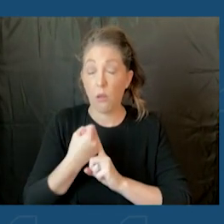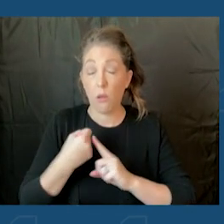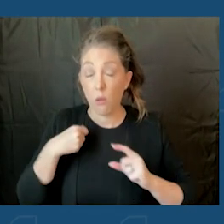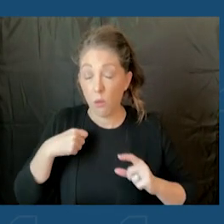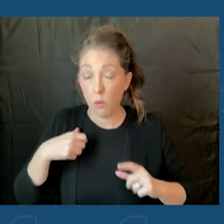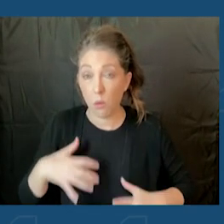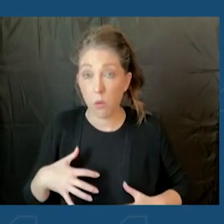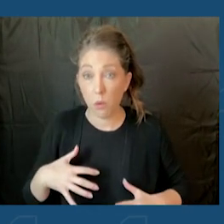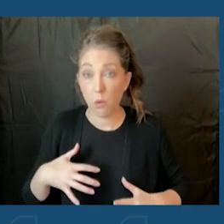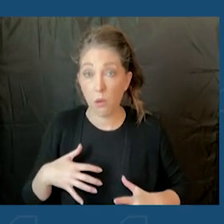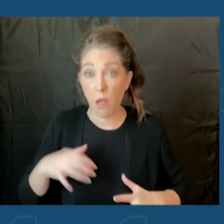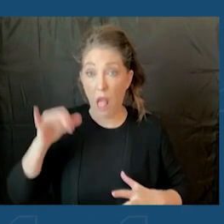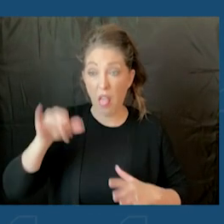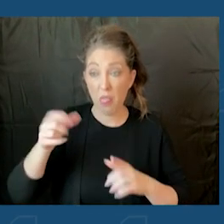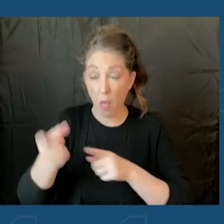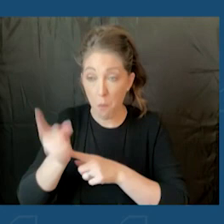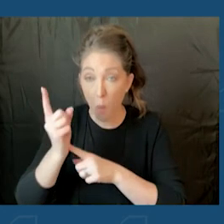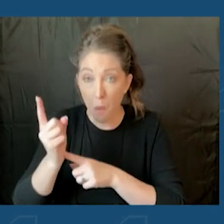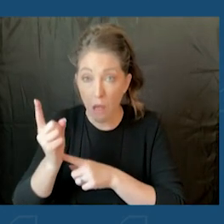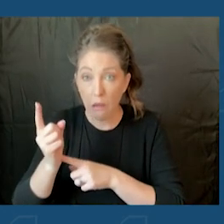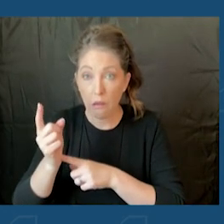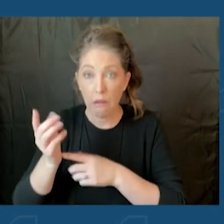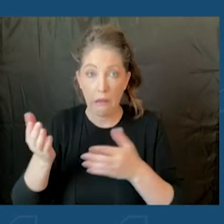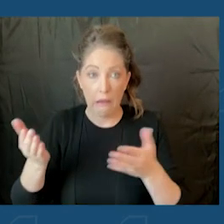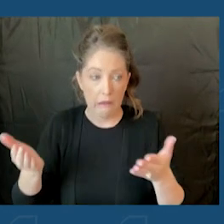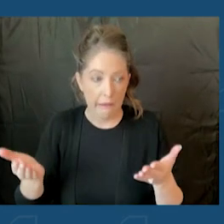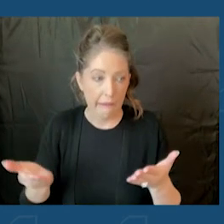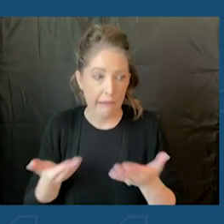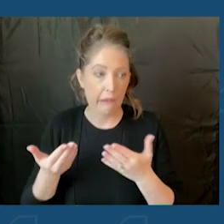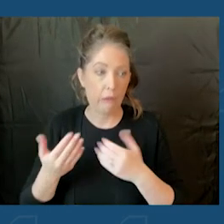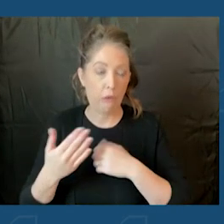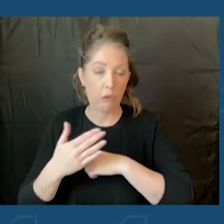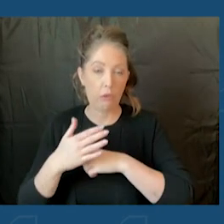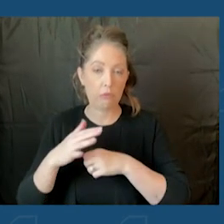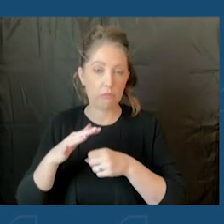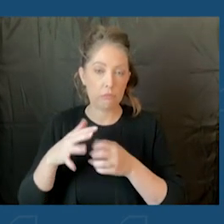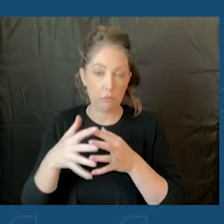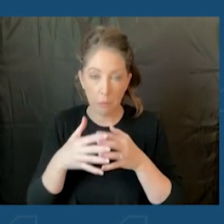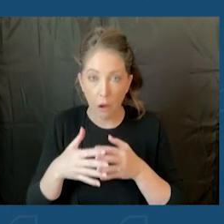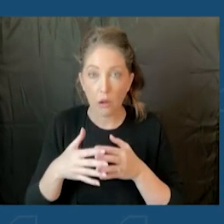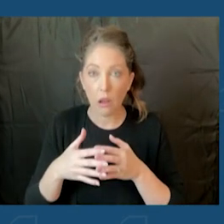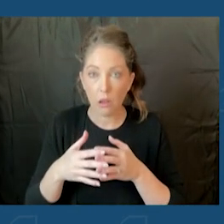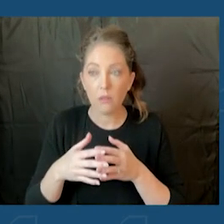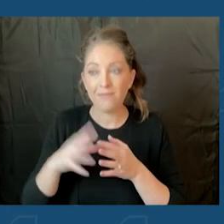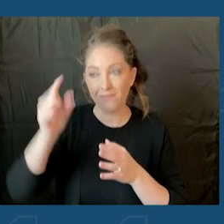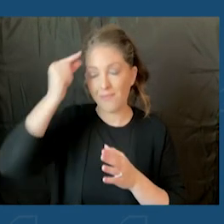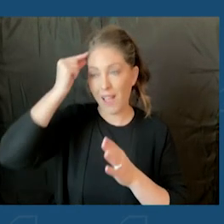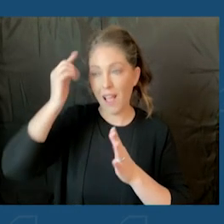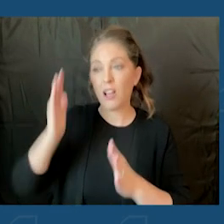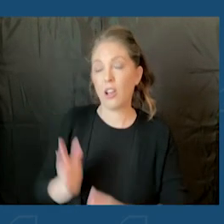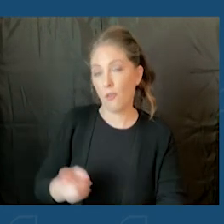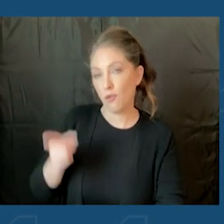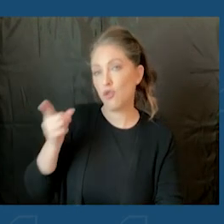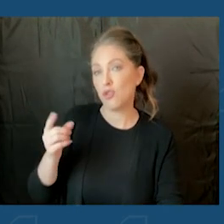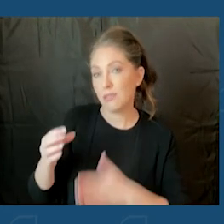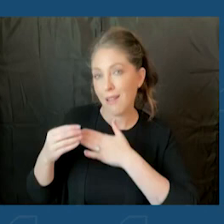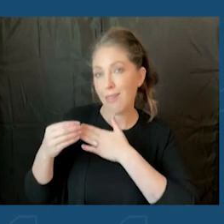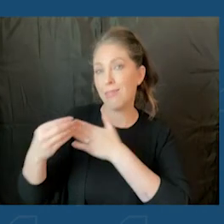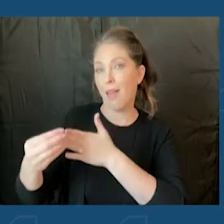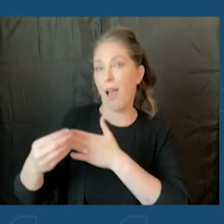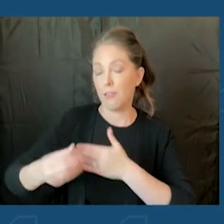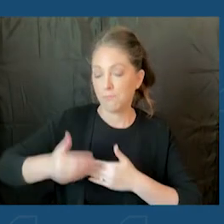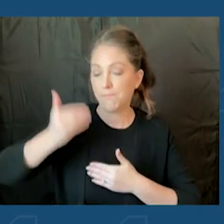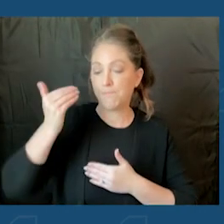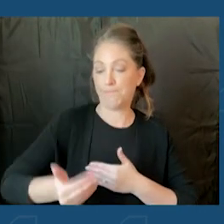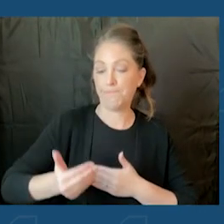here and in the country, it was Governor Hochul that led, that stepped forward and